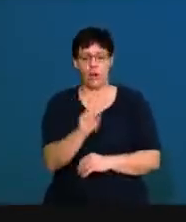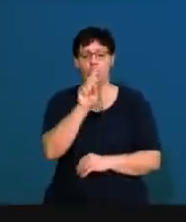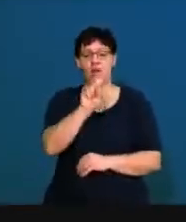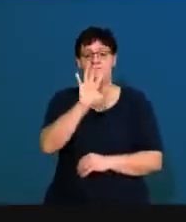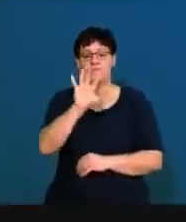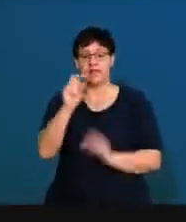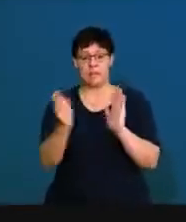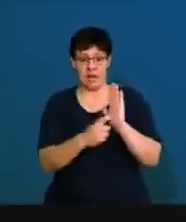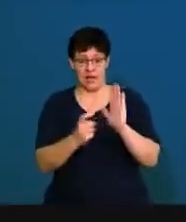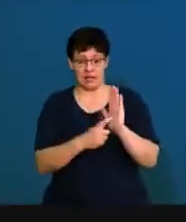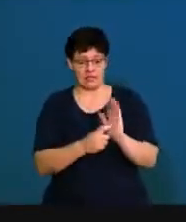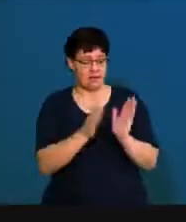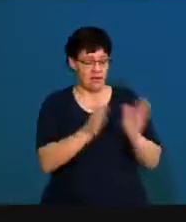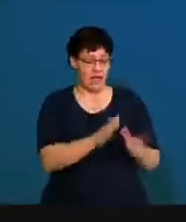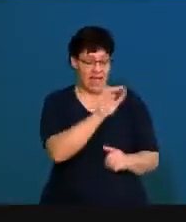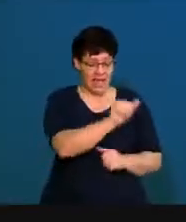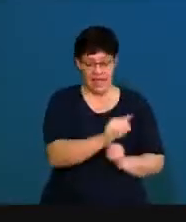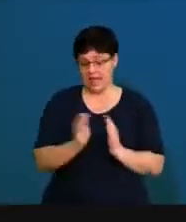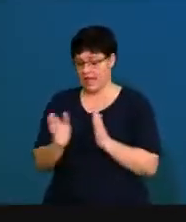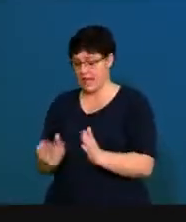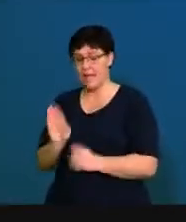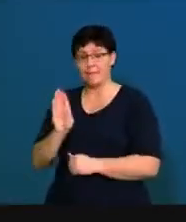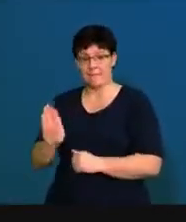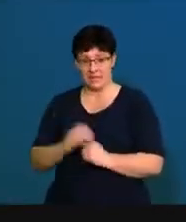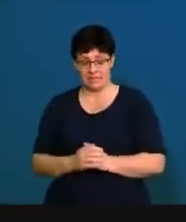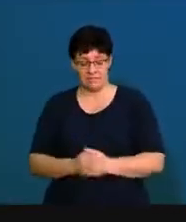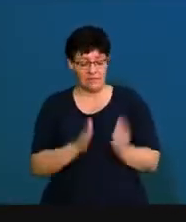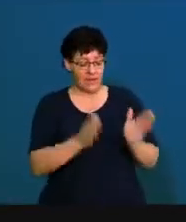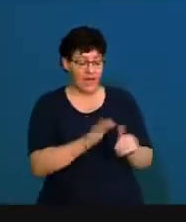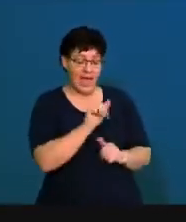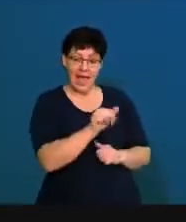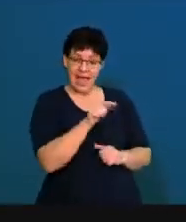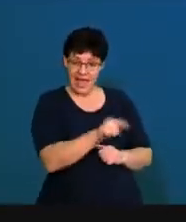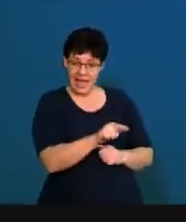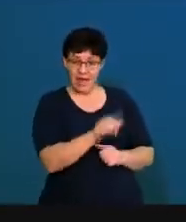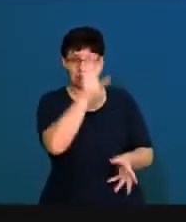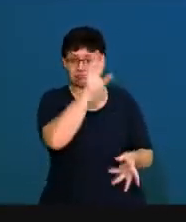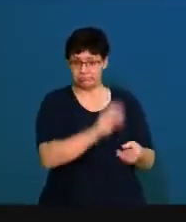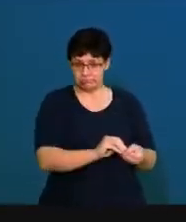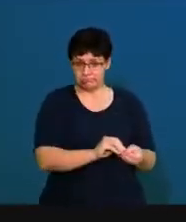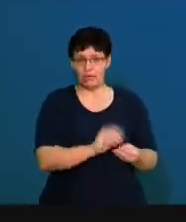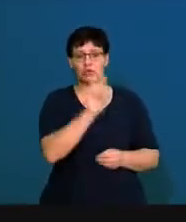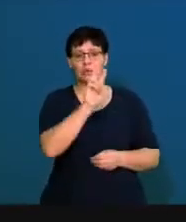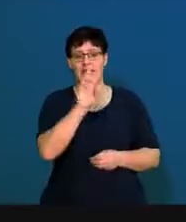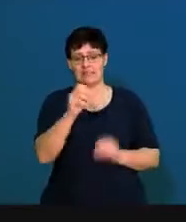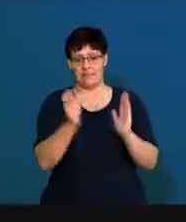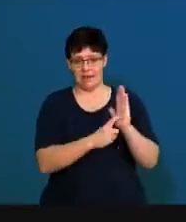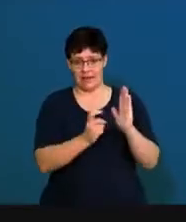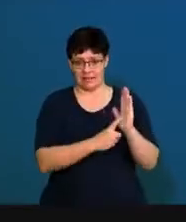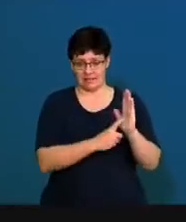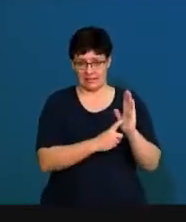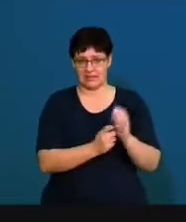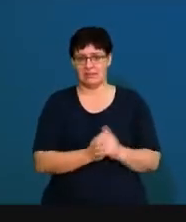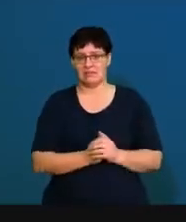marks. 2 sections, section A and B, with the section A carrying a total of 20 marks. All right.